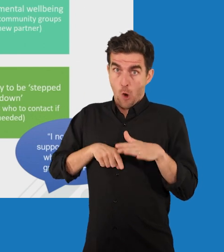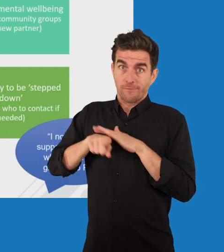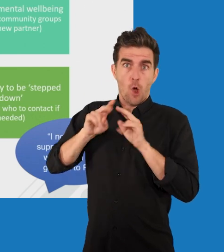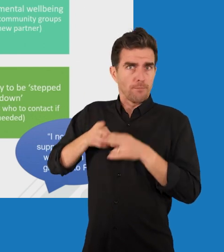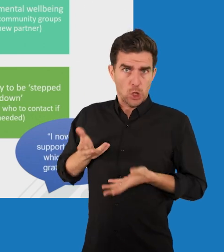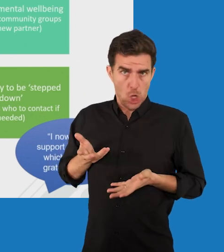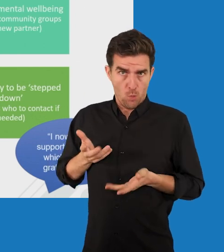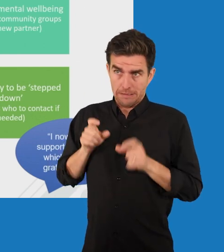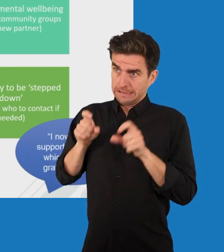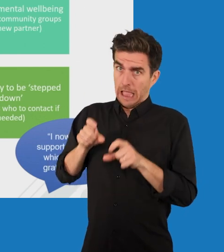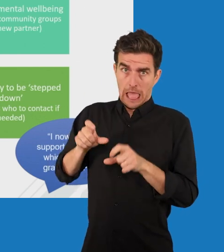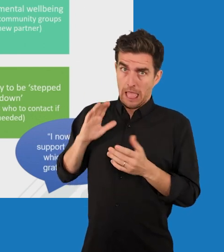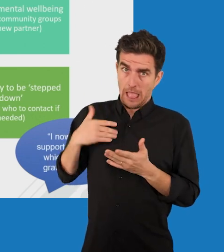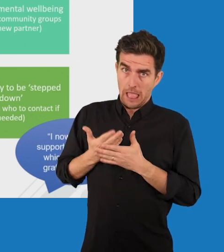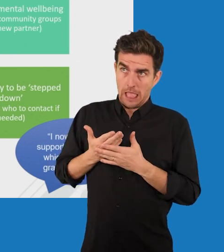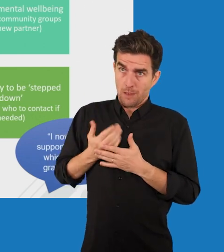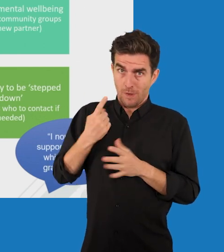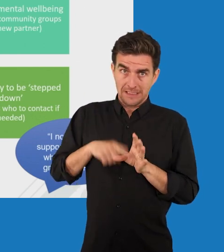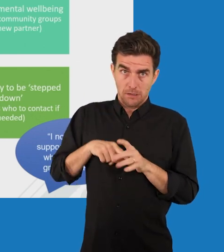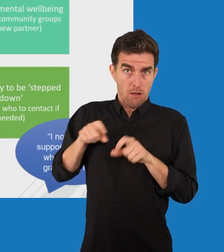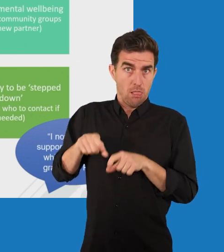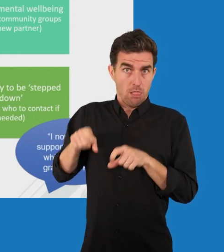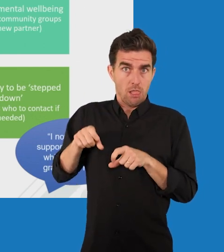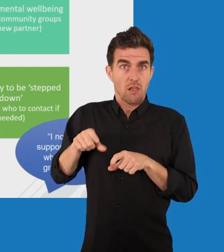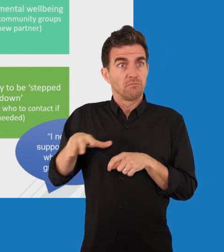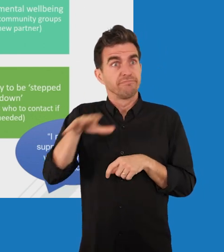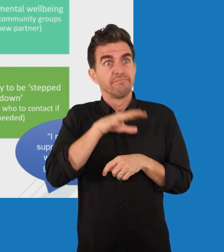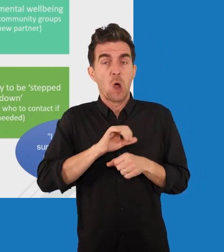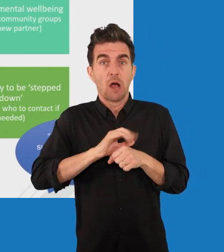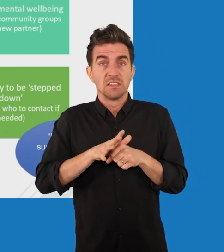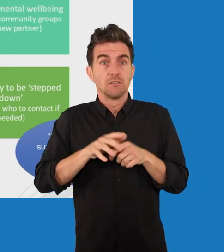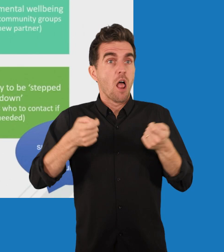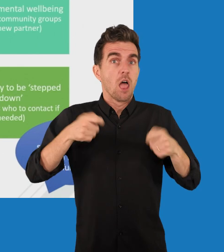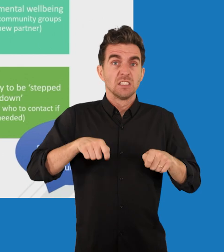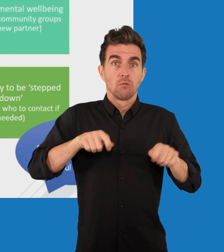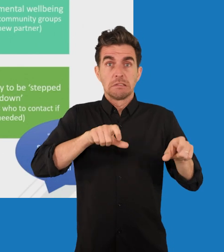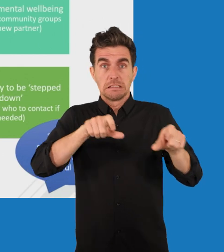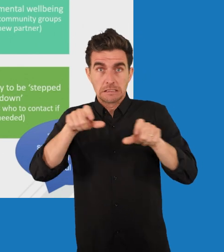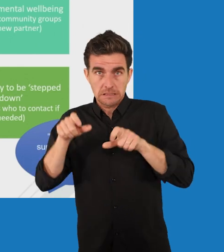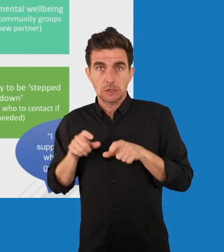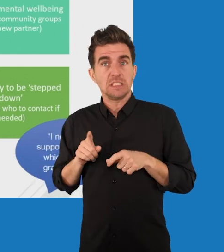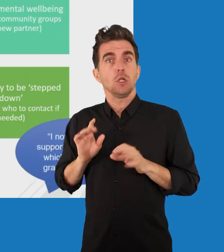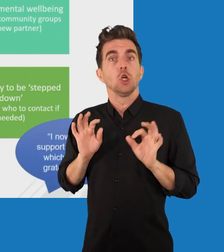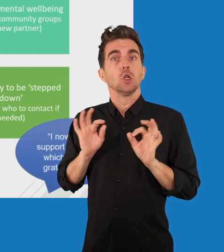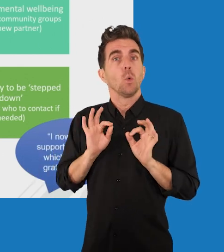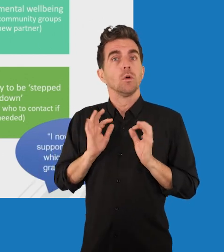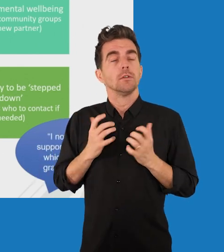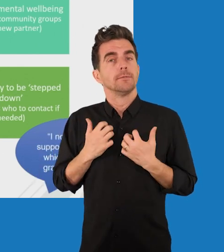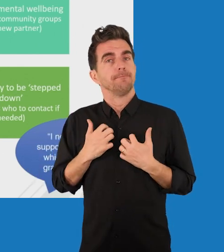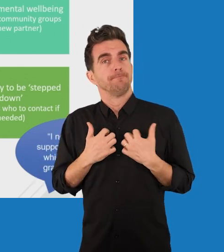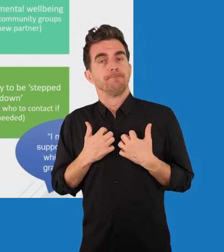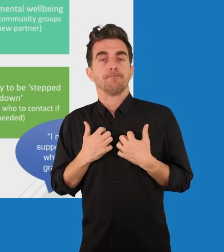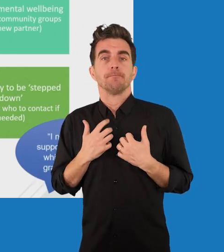this lady had not left her home for probably about a year. She didn't really show